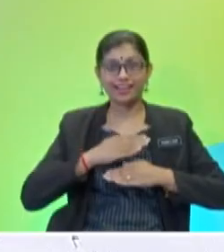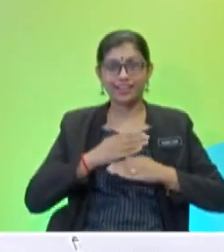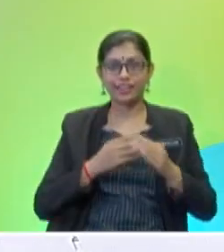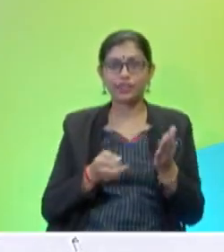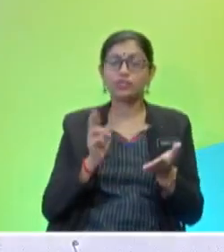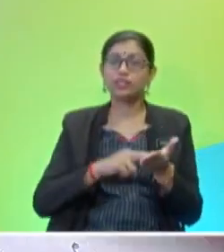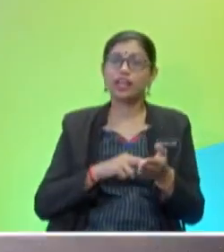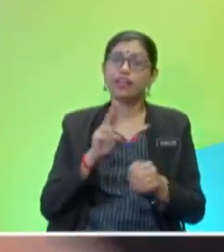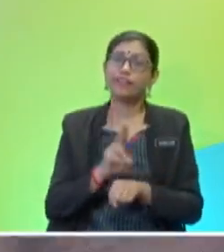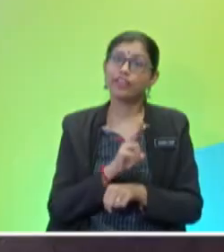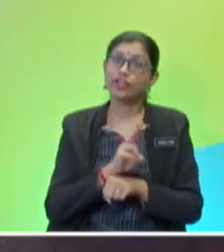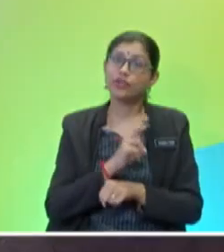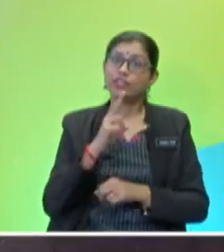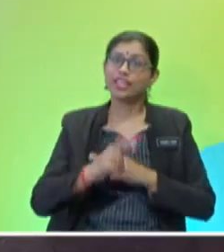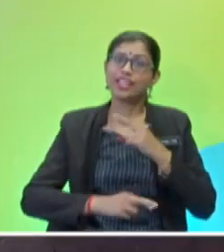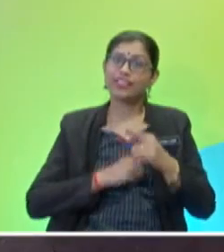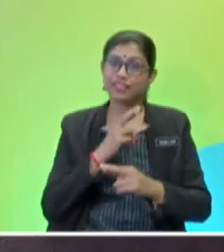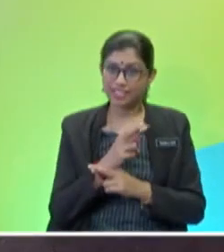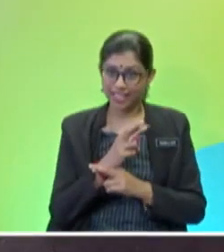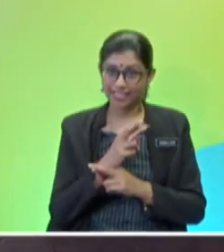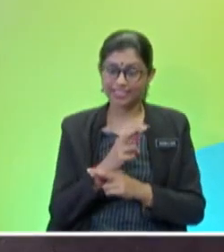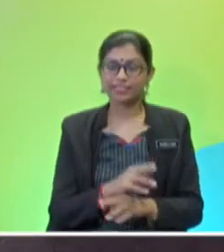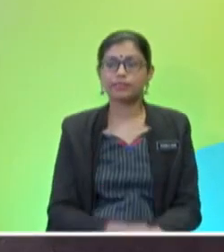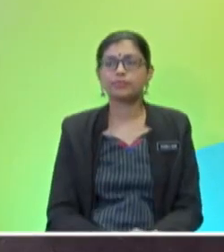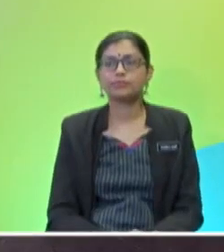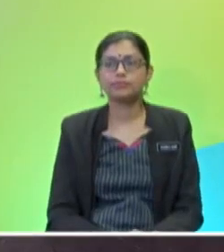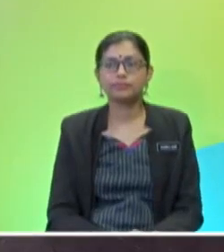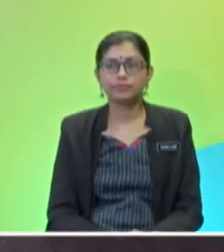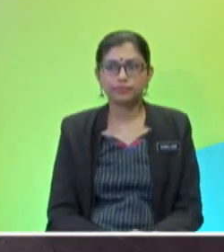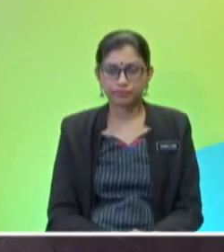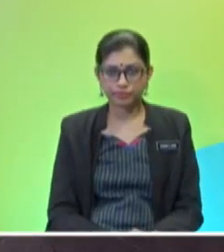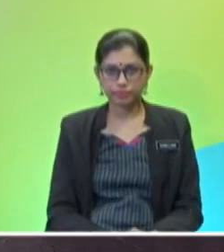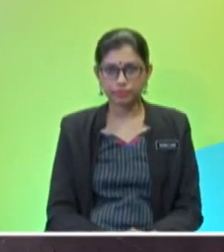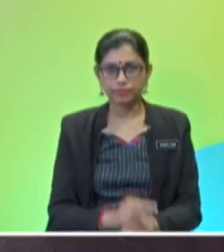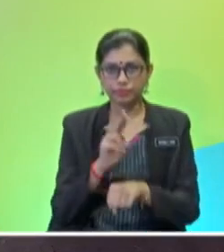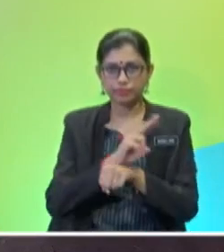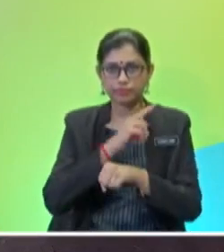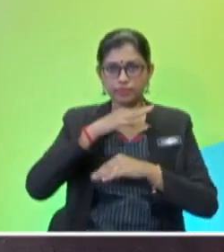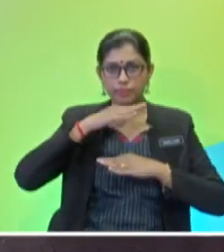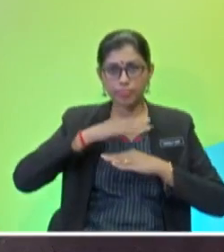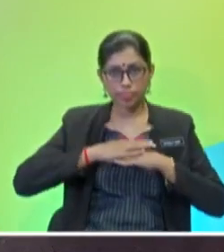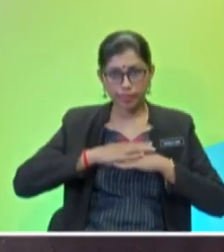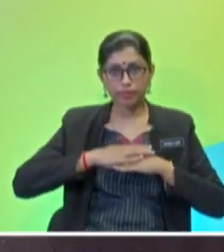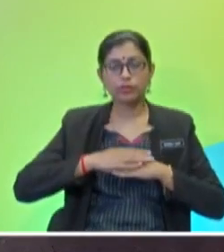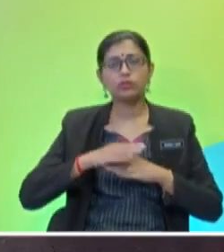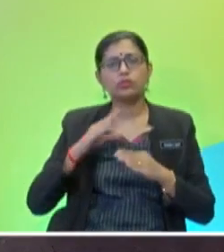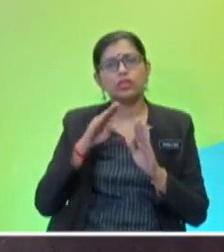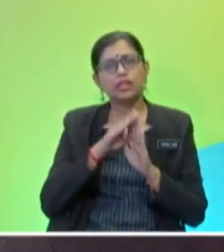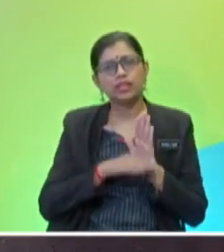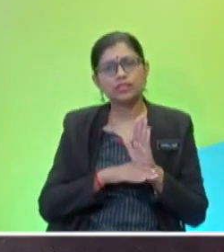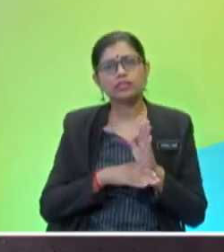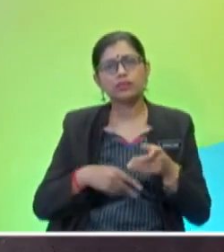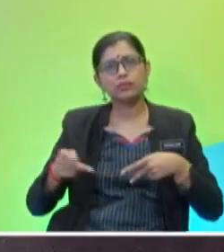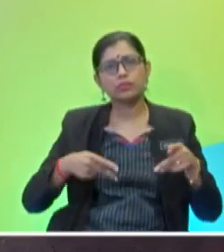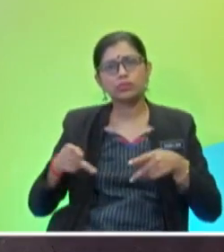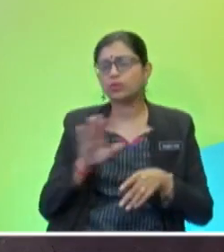there. yes. So yes, I think that's true Yes. as well. When we use less, plastics, or we Yes. don't use